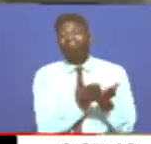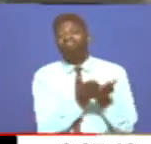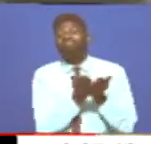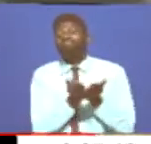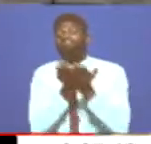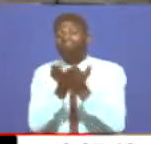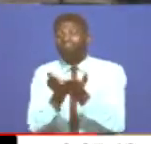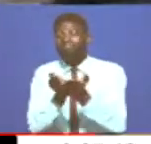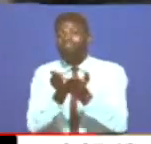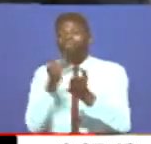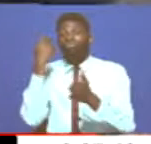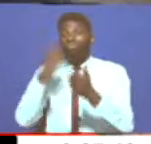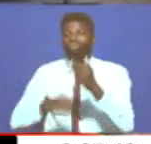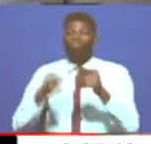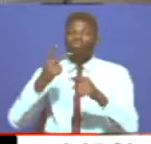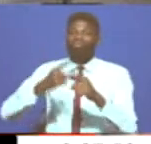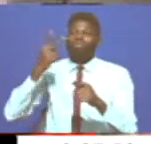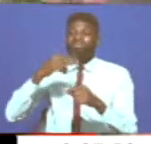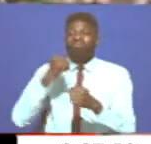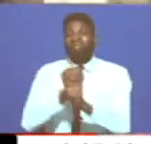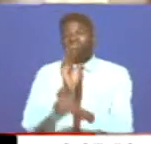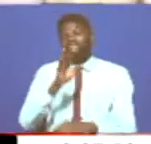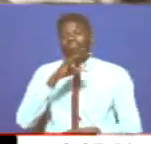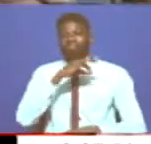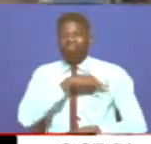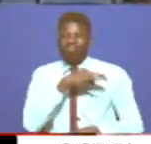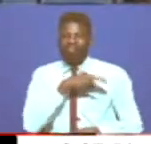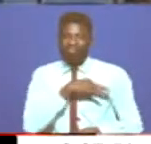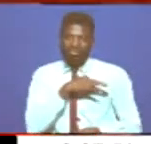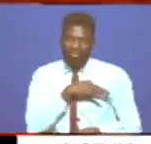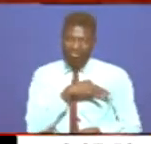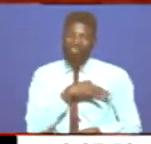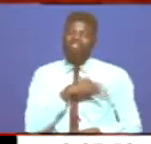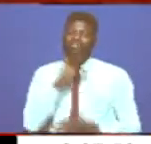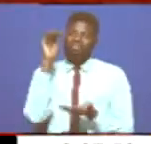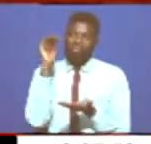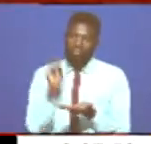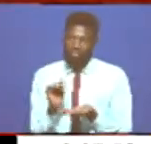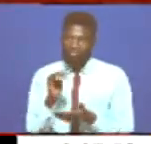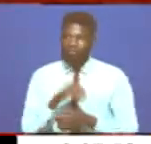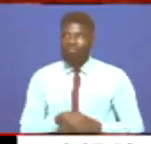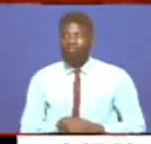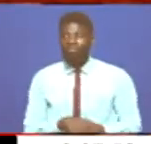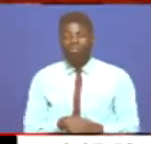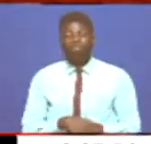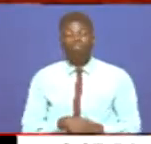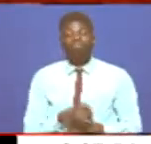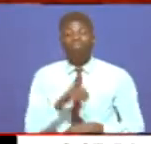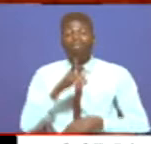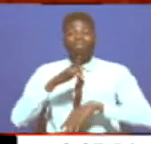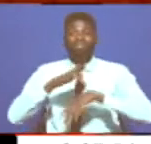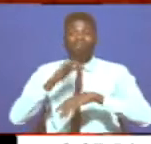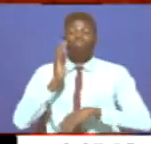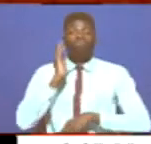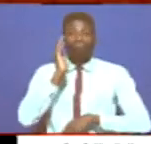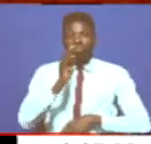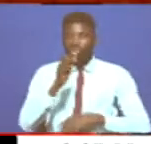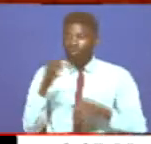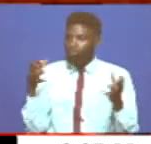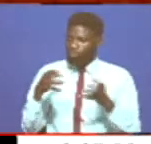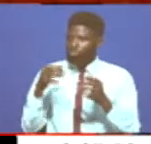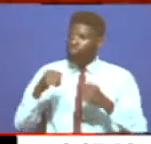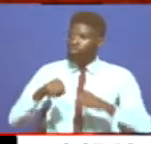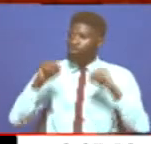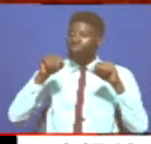will directly eat into the returns of smallholder horticulture farmers. Which is going to affect employers and